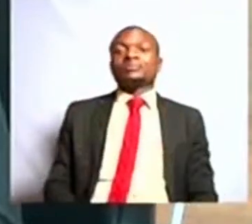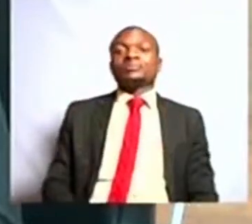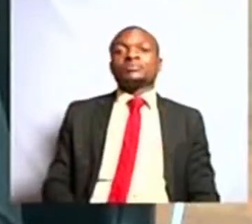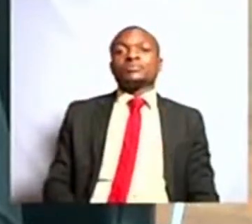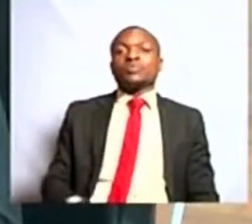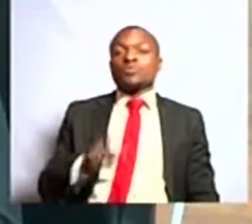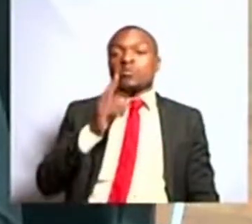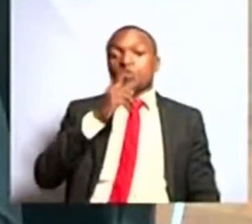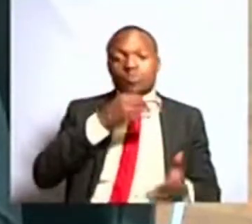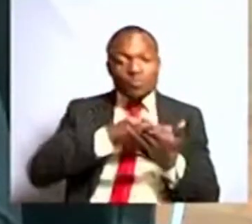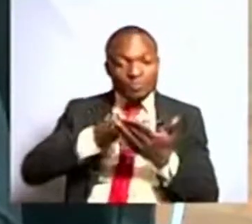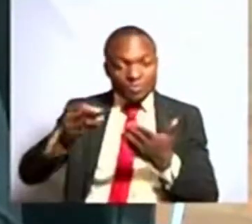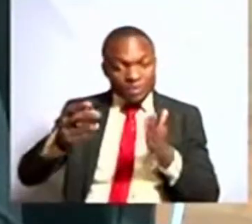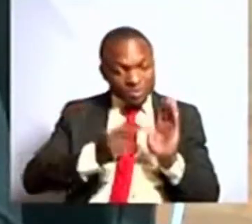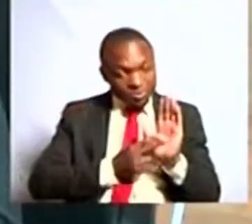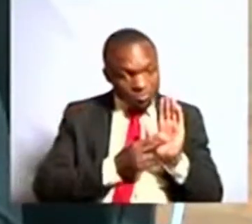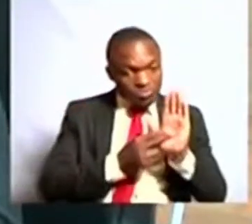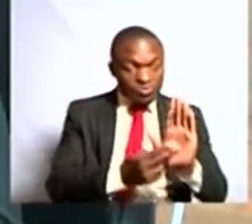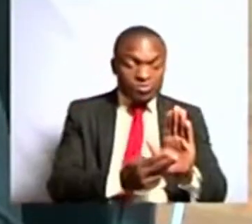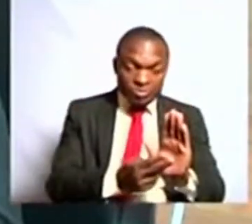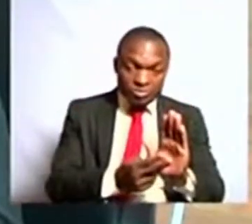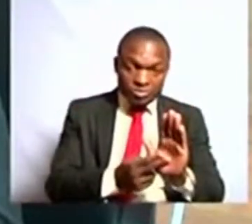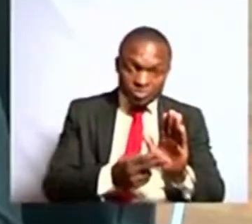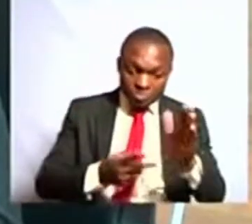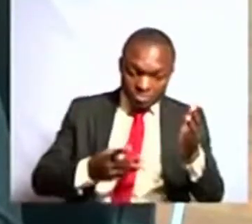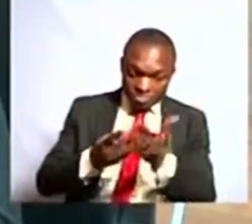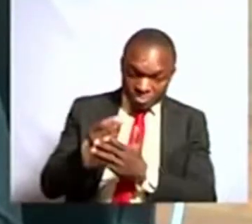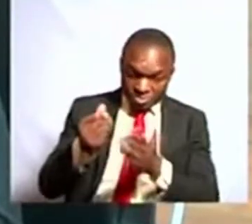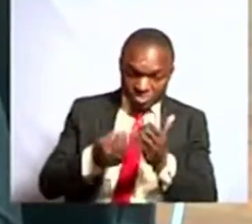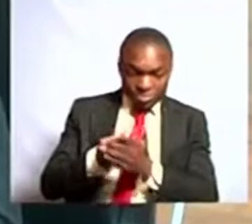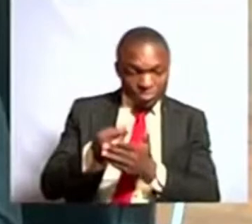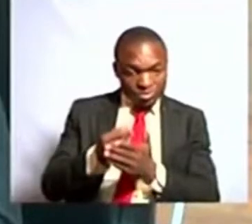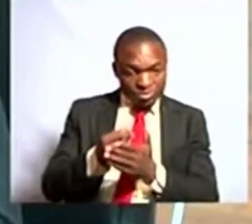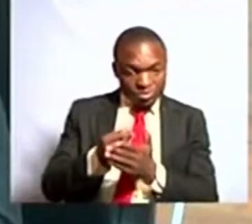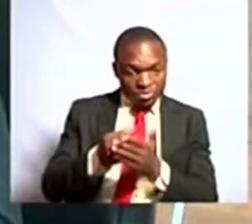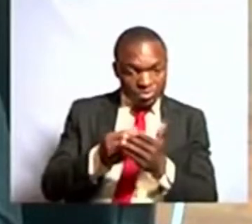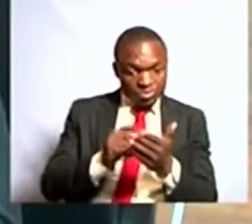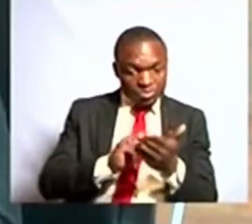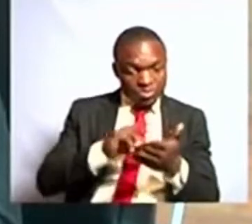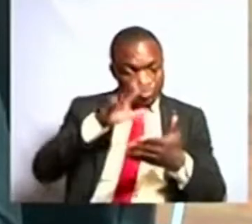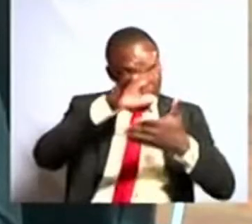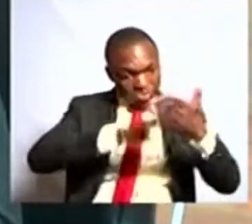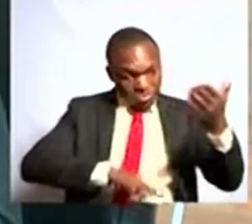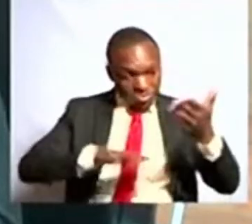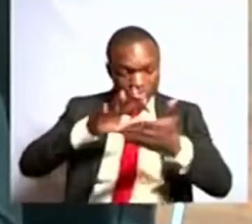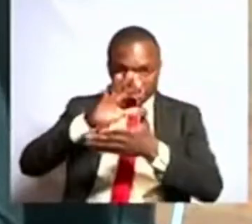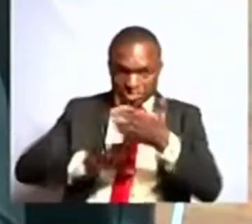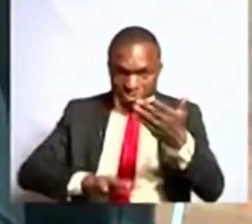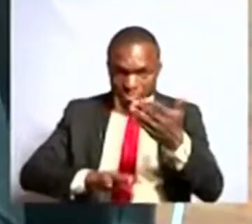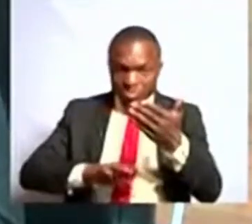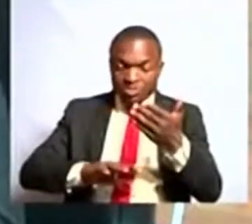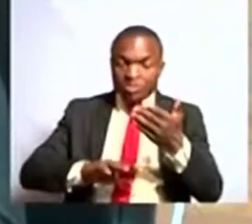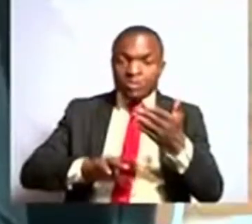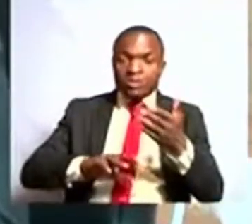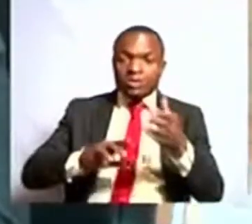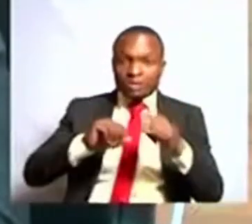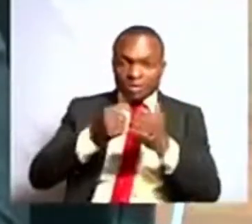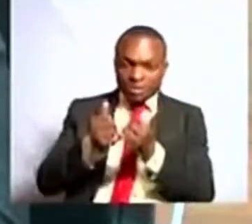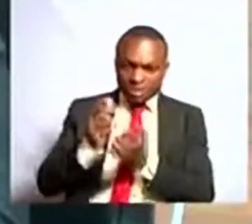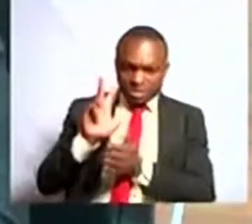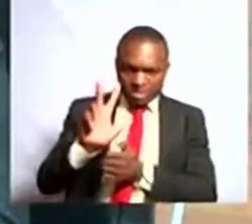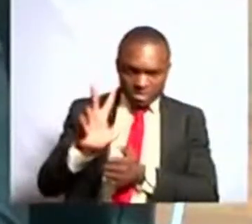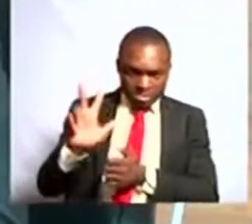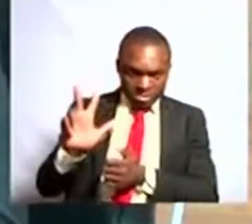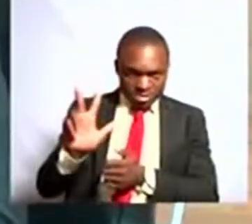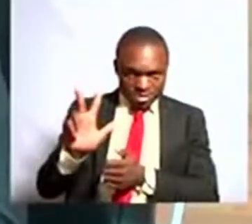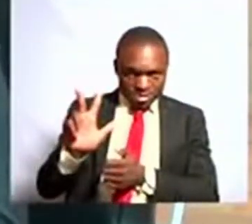who failed to avail accounting records as stipulated in Section 73 of the Public